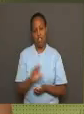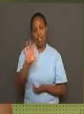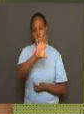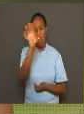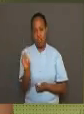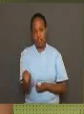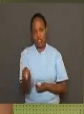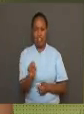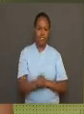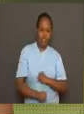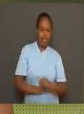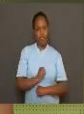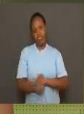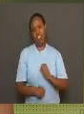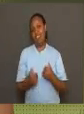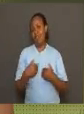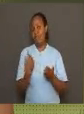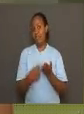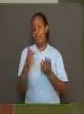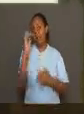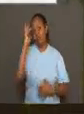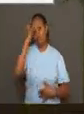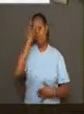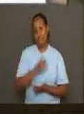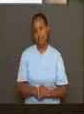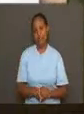Africa is suffering terribly from this disease.